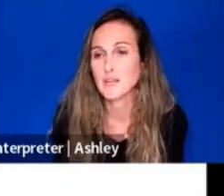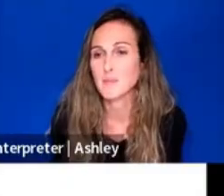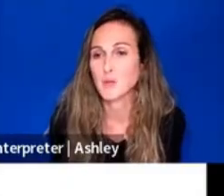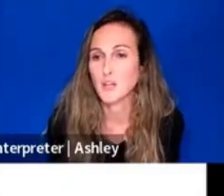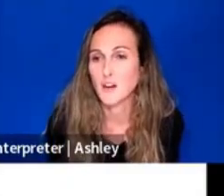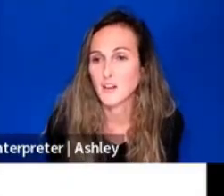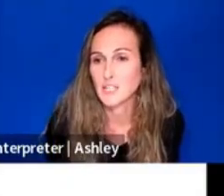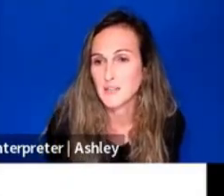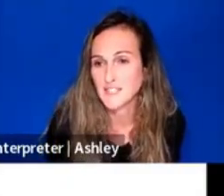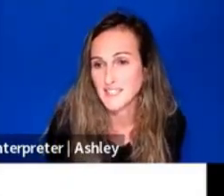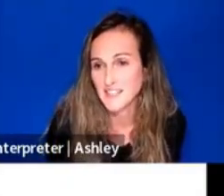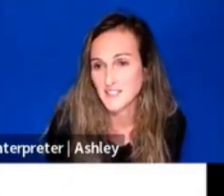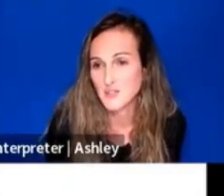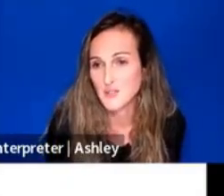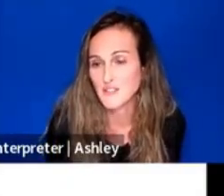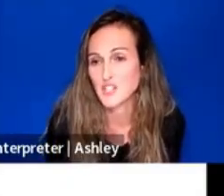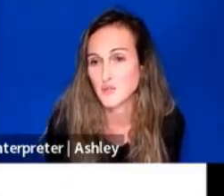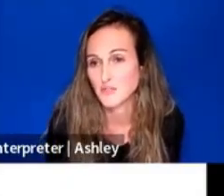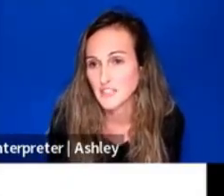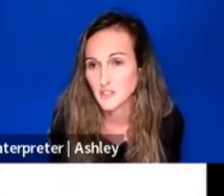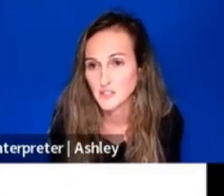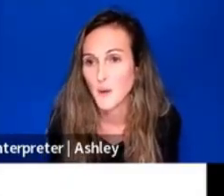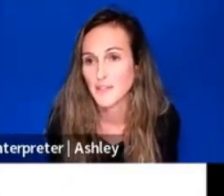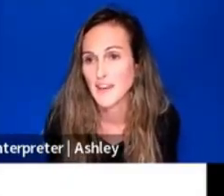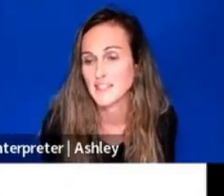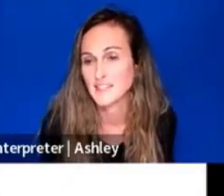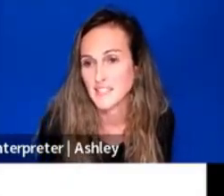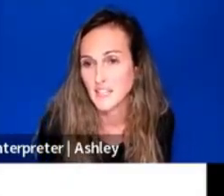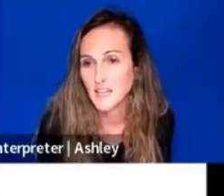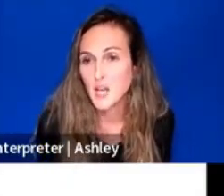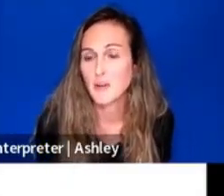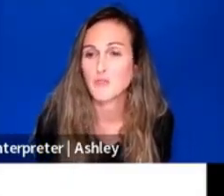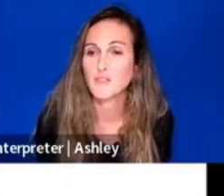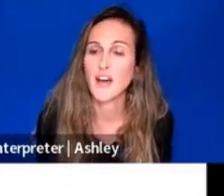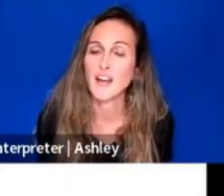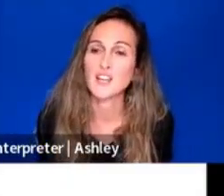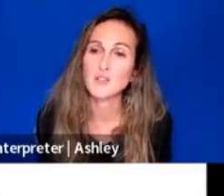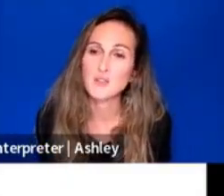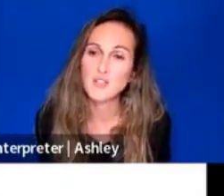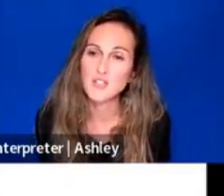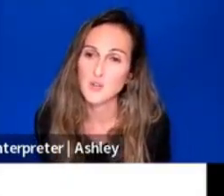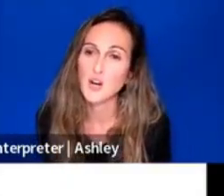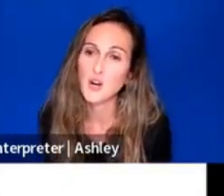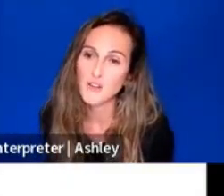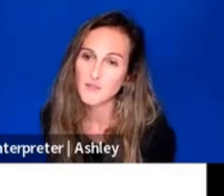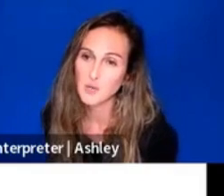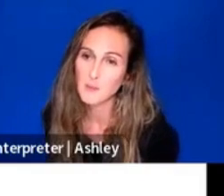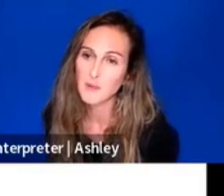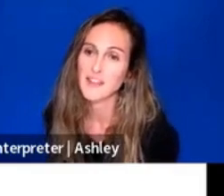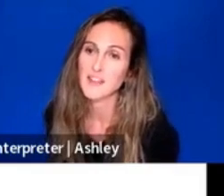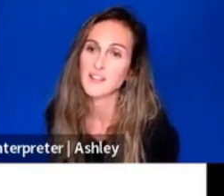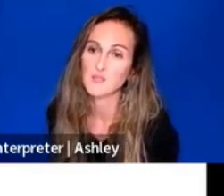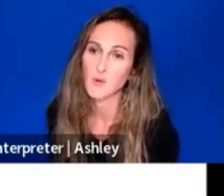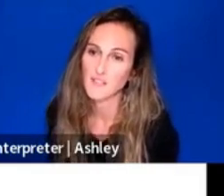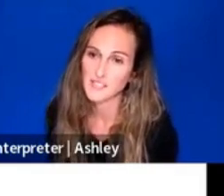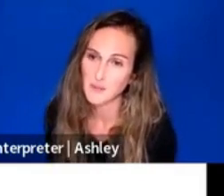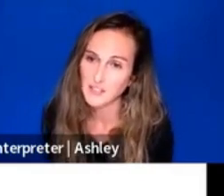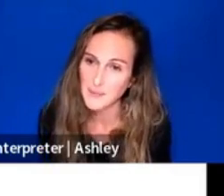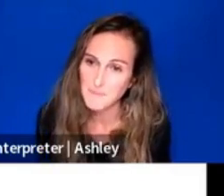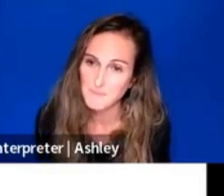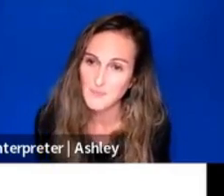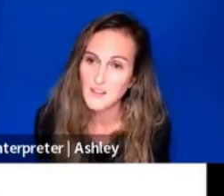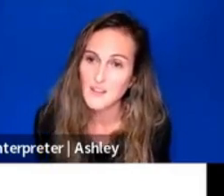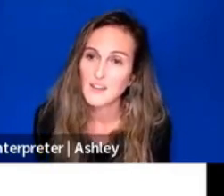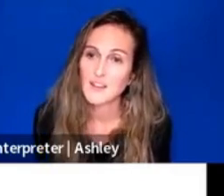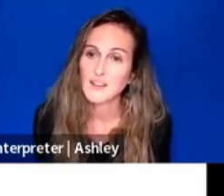then people are limited as to their visual field and what they can see. But if we've got a U-shaped or a curved room, then there's more